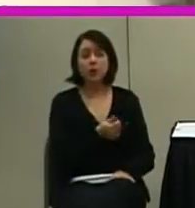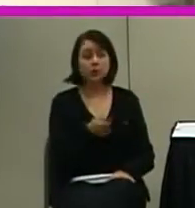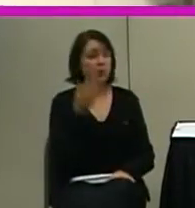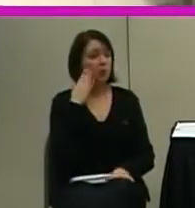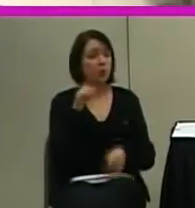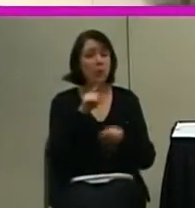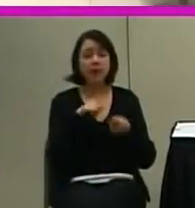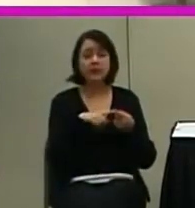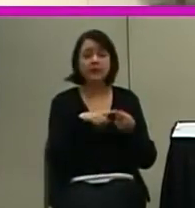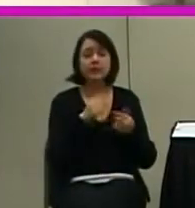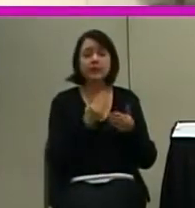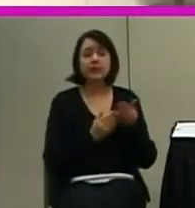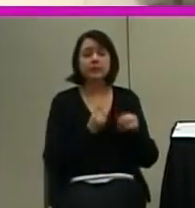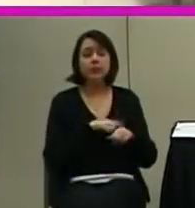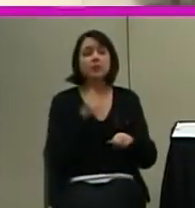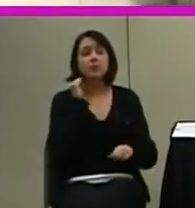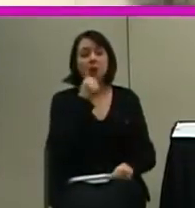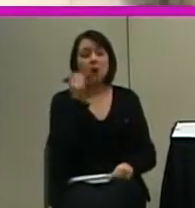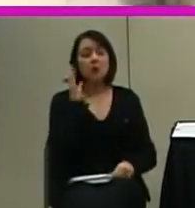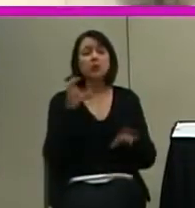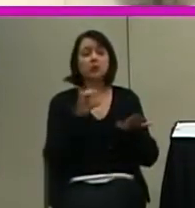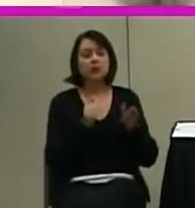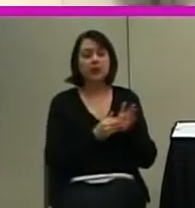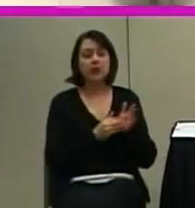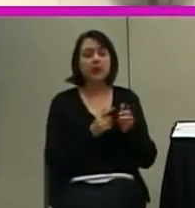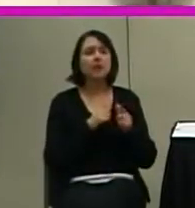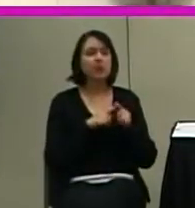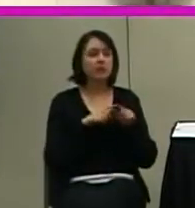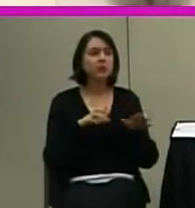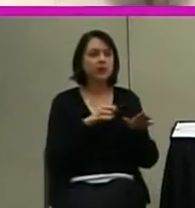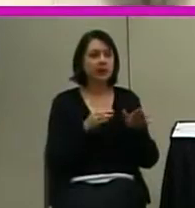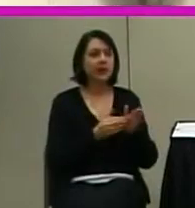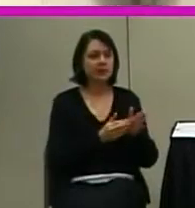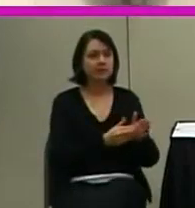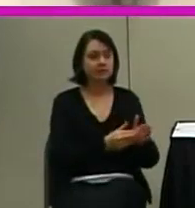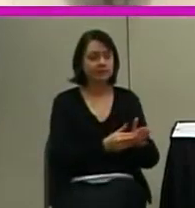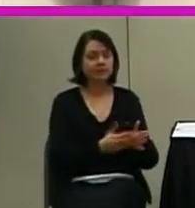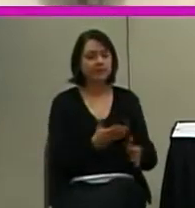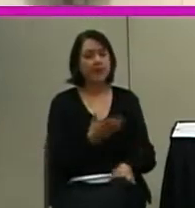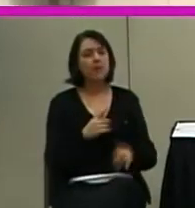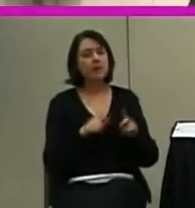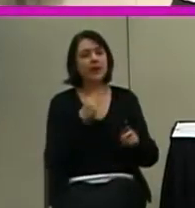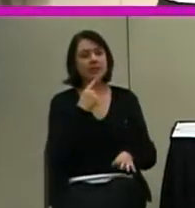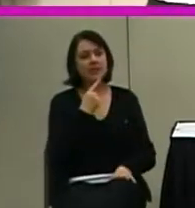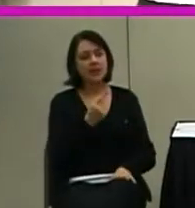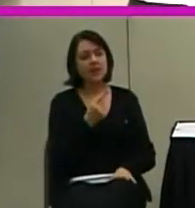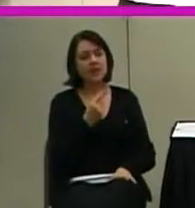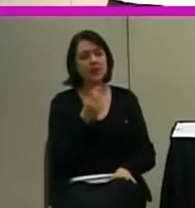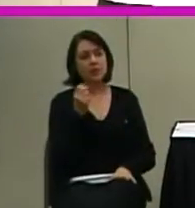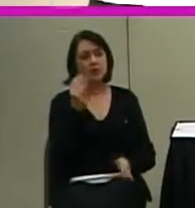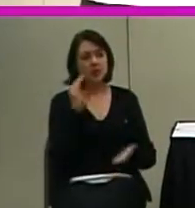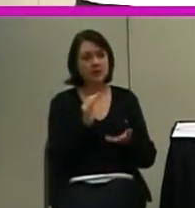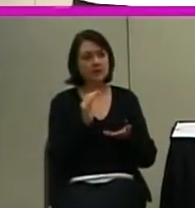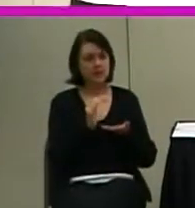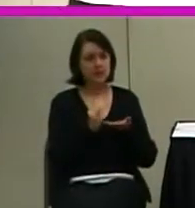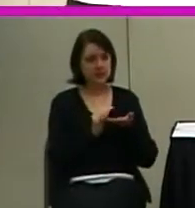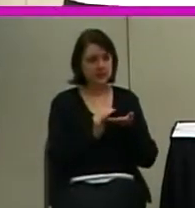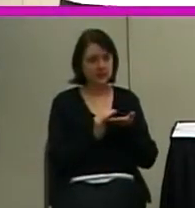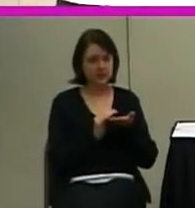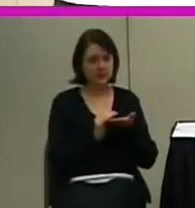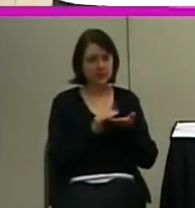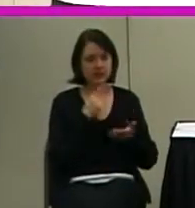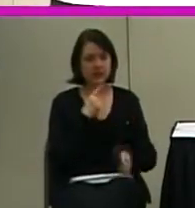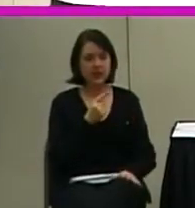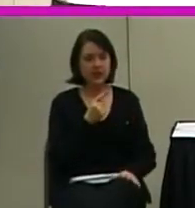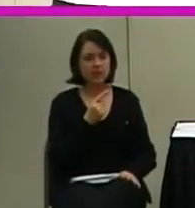know when. Sometime tomorrow, though. And then I do this again with this. It's coming. But I say that a little bit less. And I do it. And